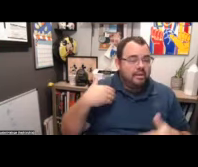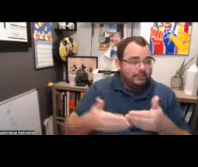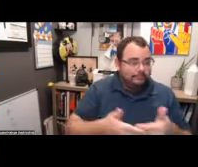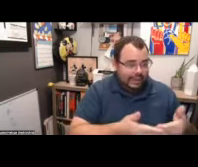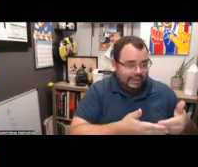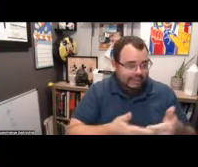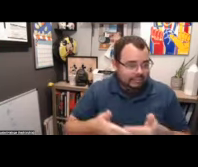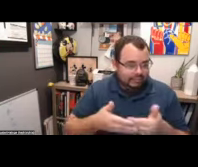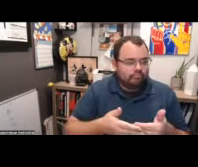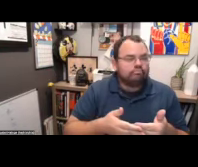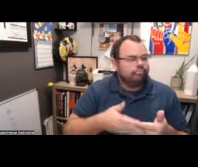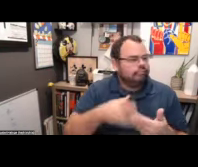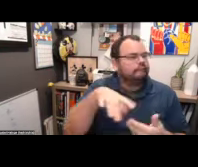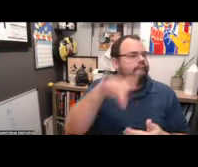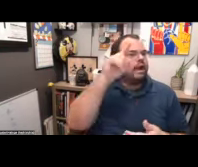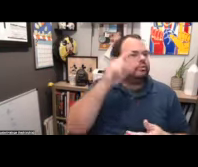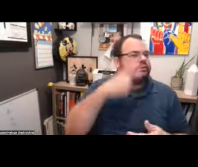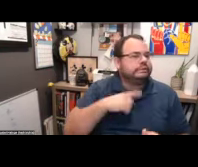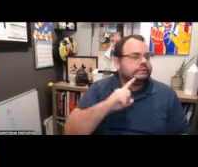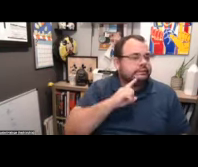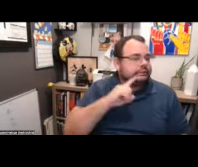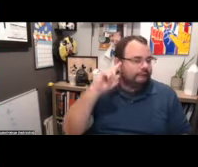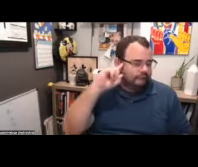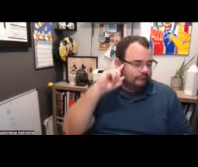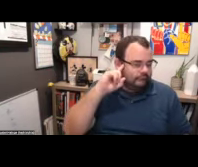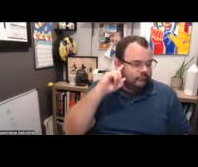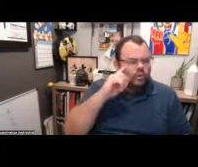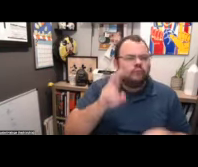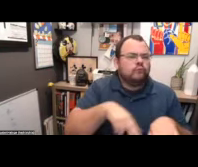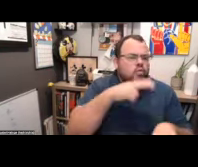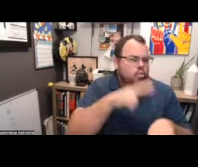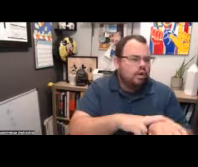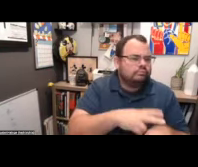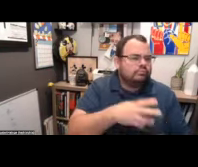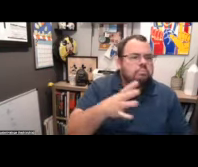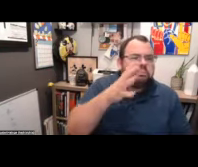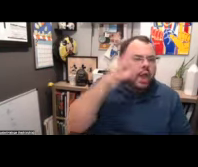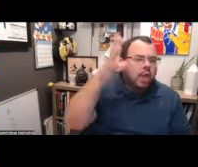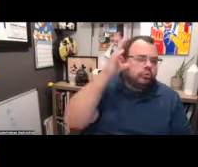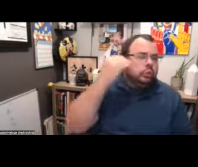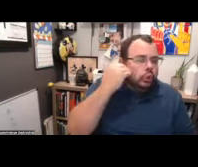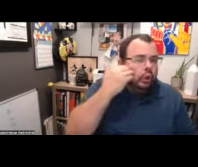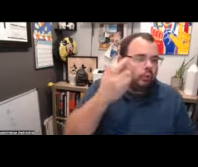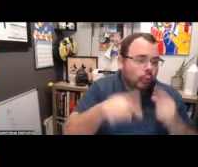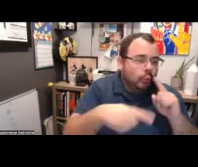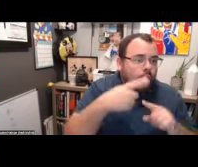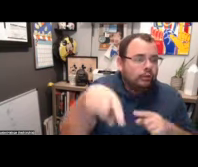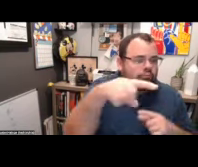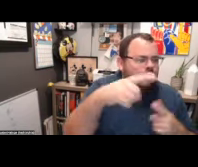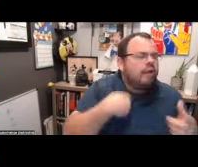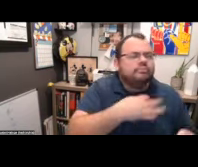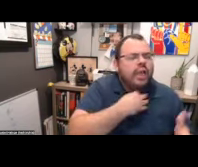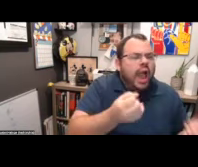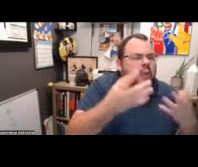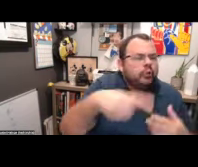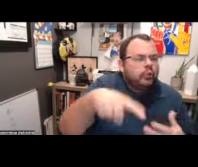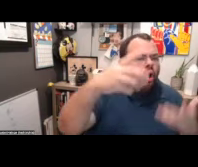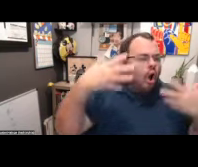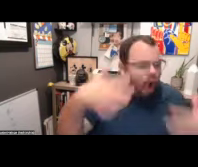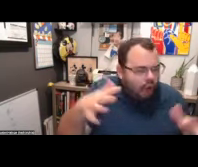I want to backtrack a little bit. When I was a young baby, and they found out that I was deaf, of course,